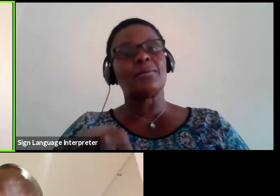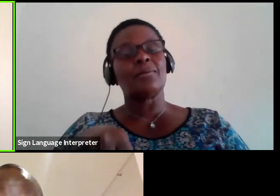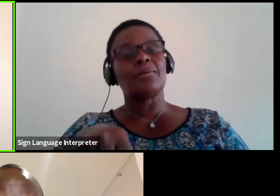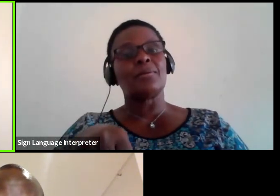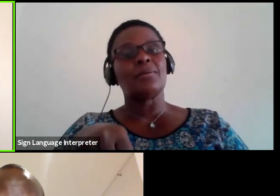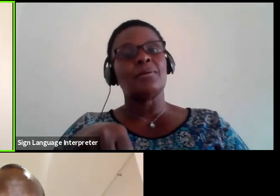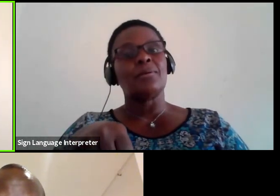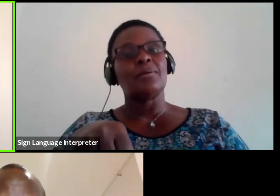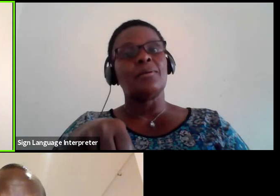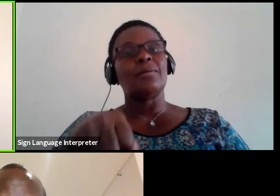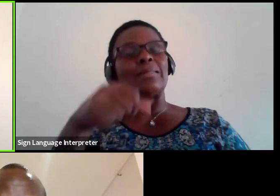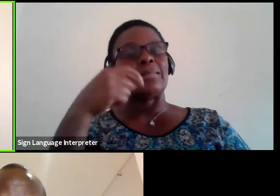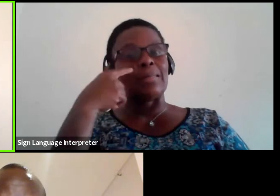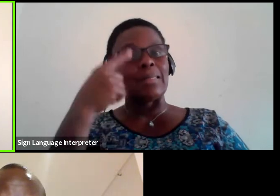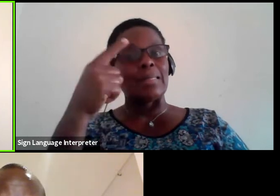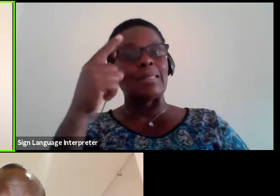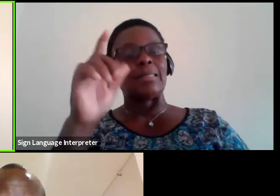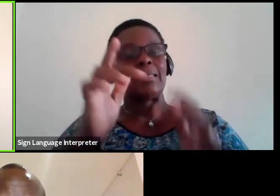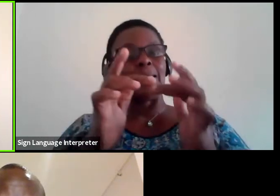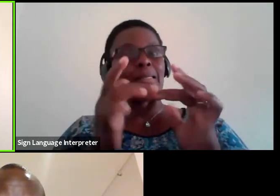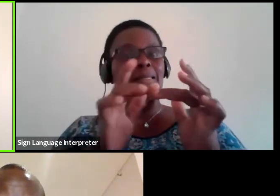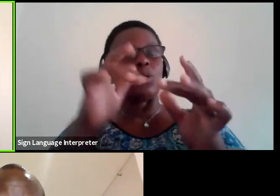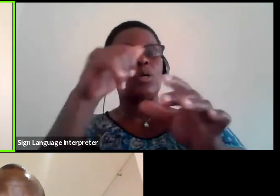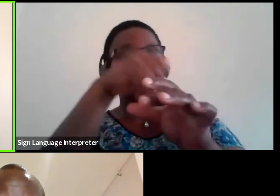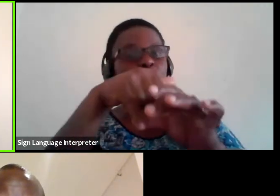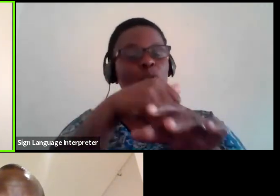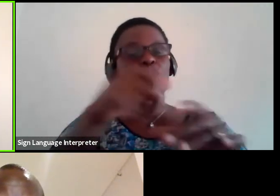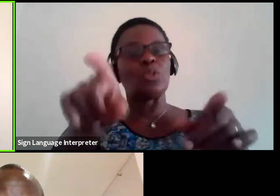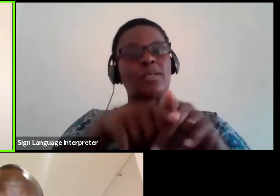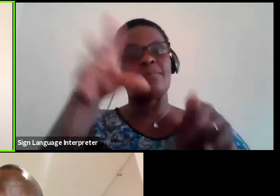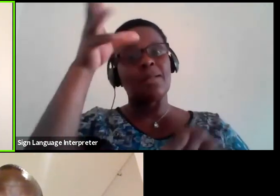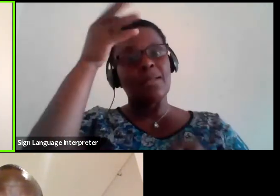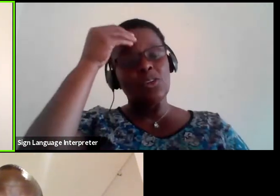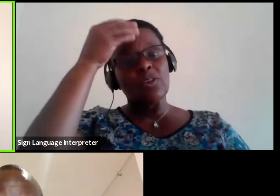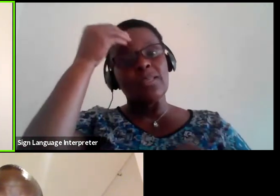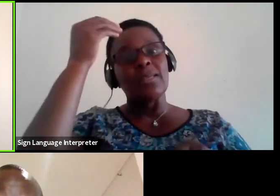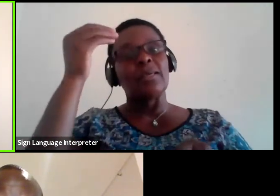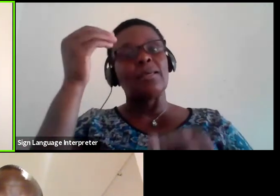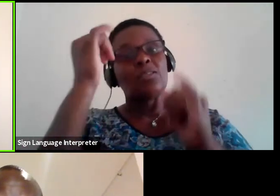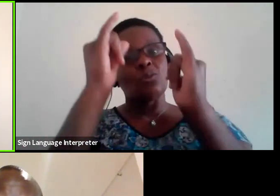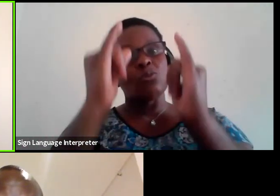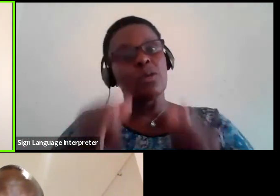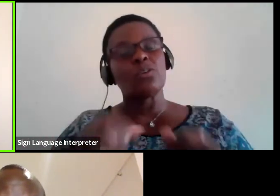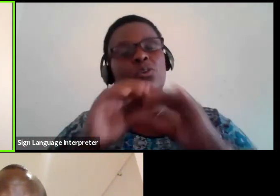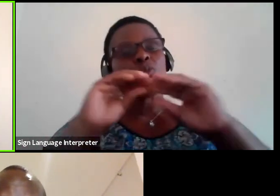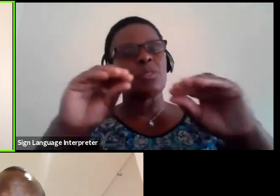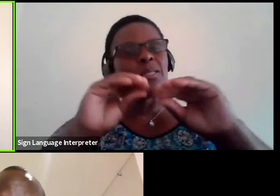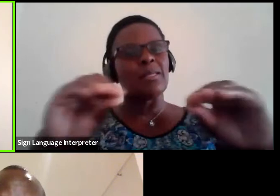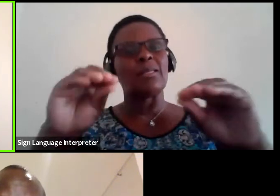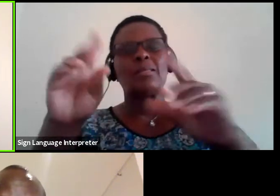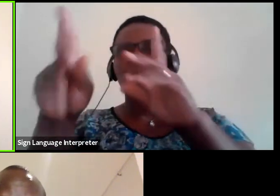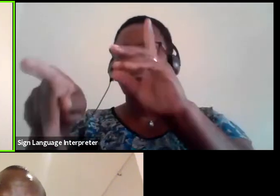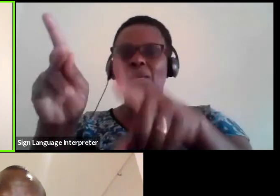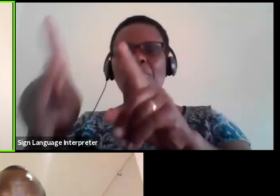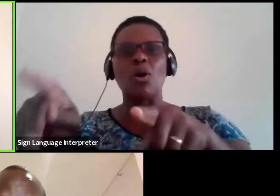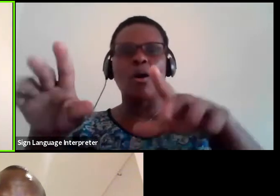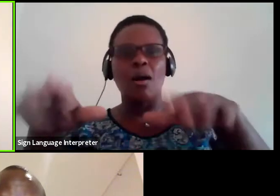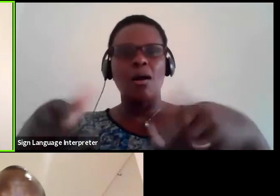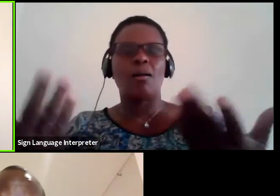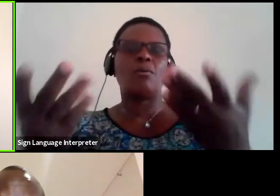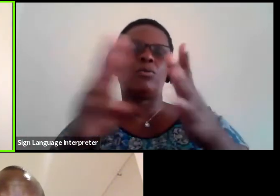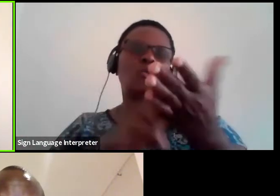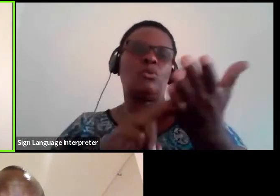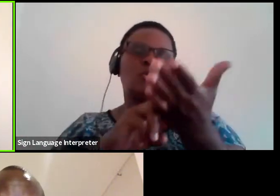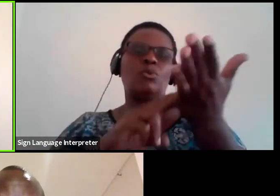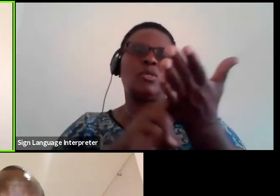and literacy structures to teach their citizens the basics in the use of the gadgets they import than